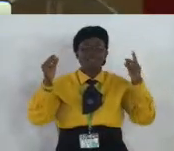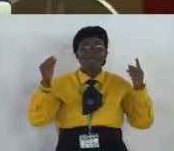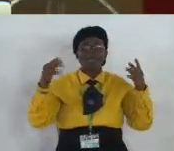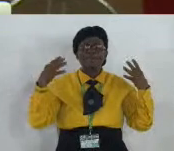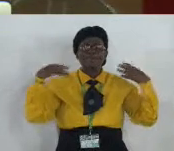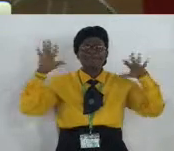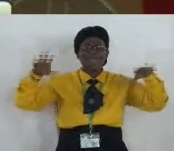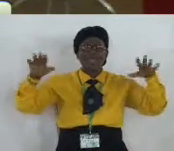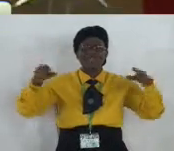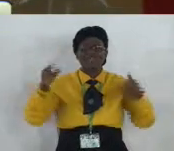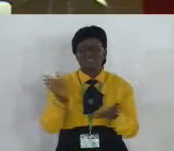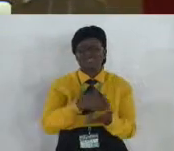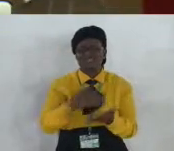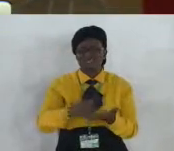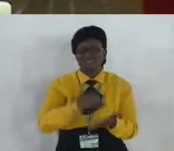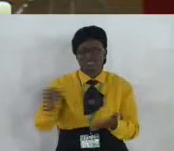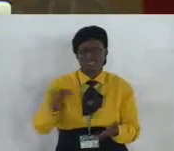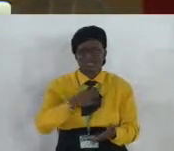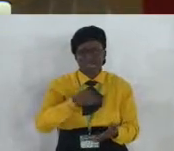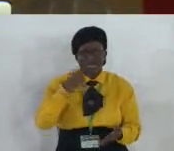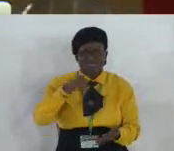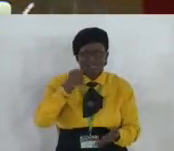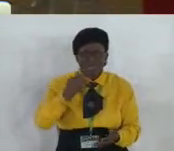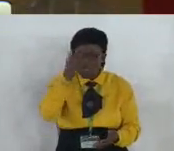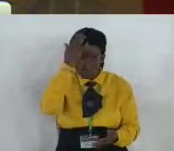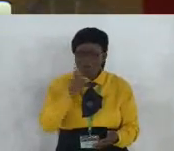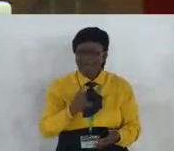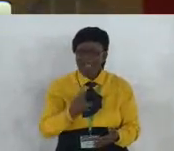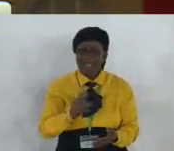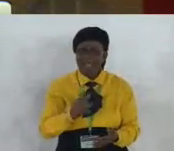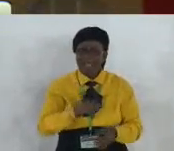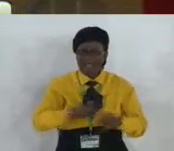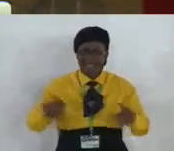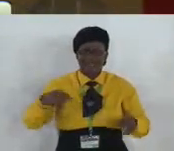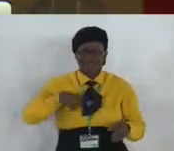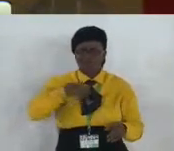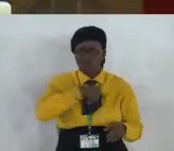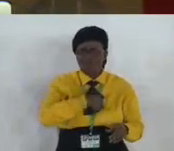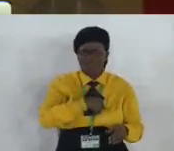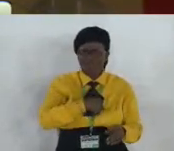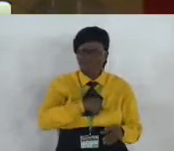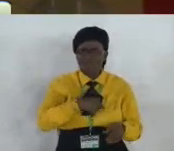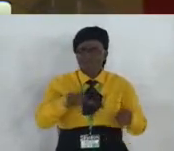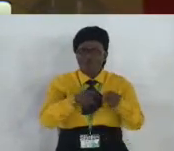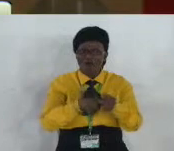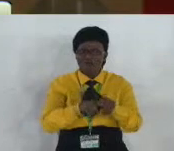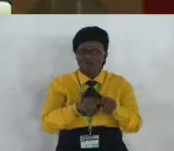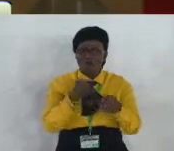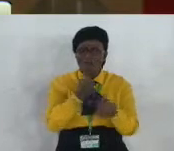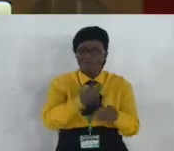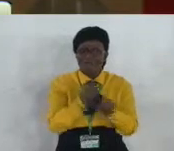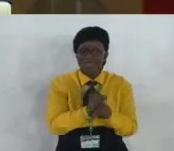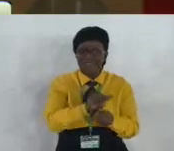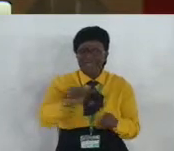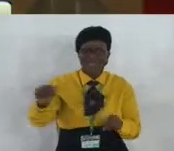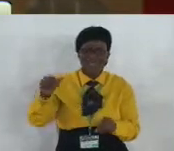And he said, why can't we also make a sound that will be